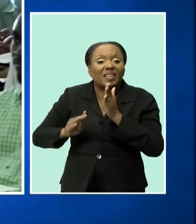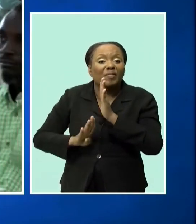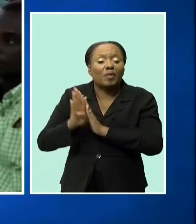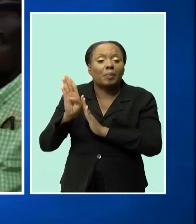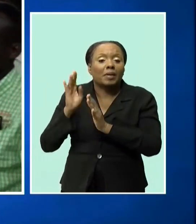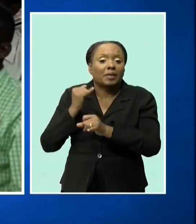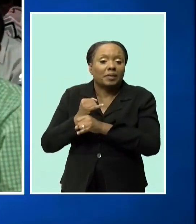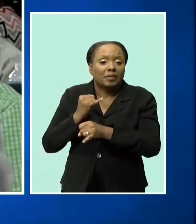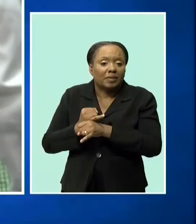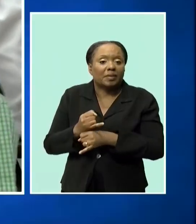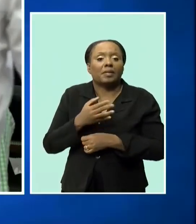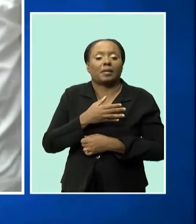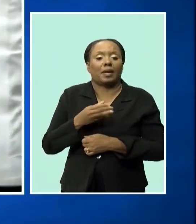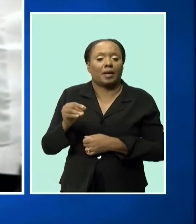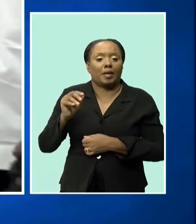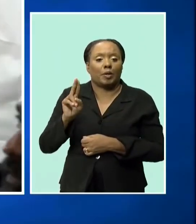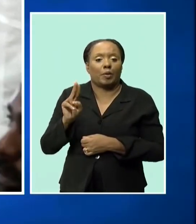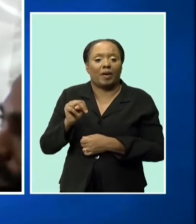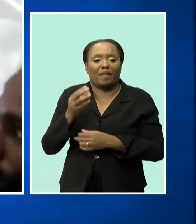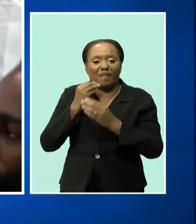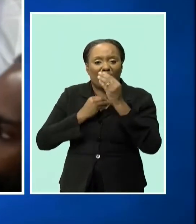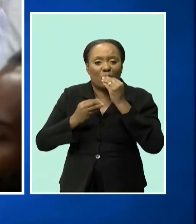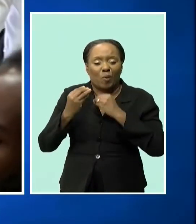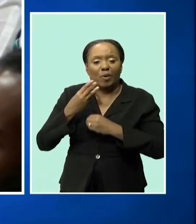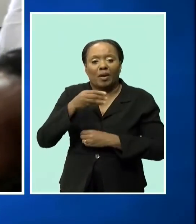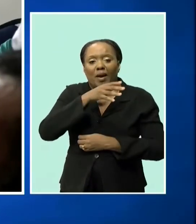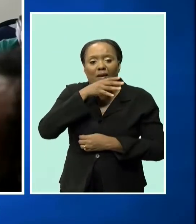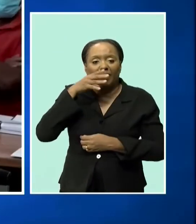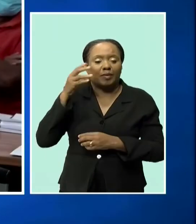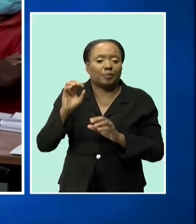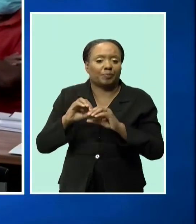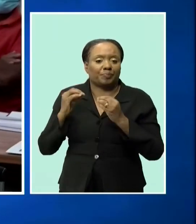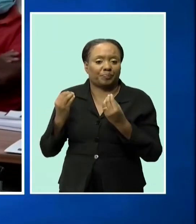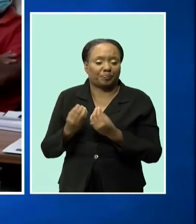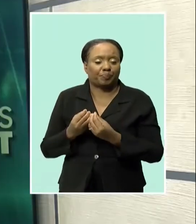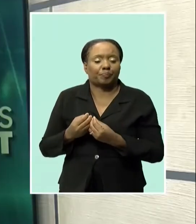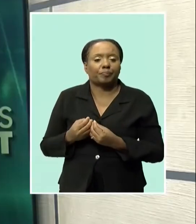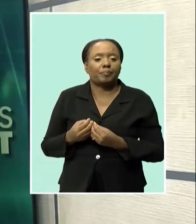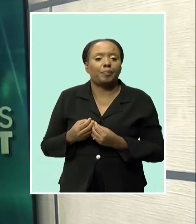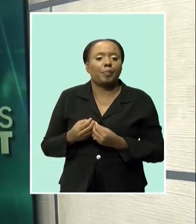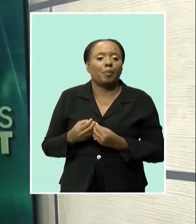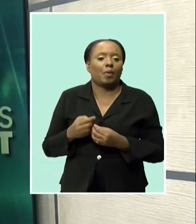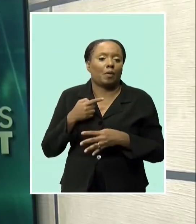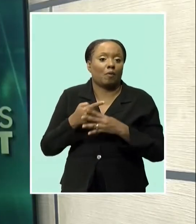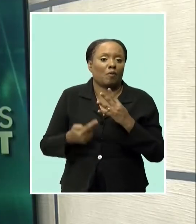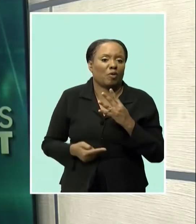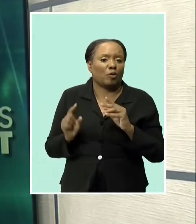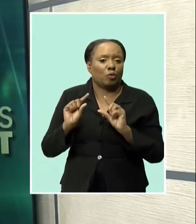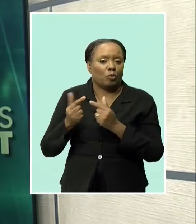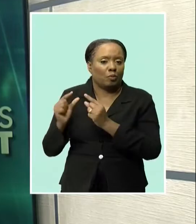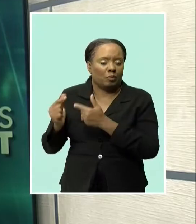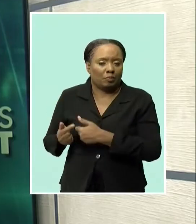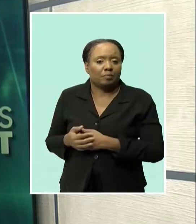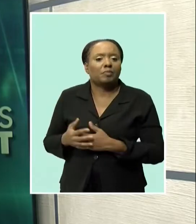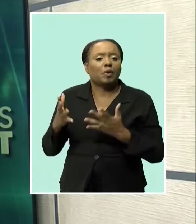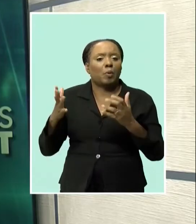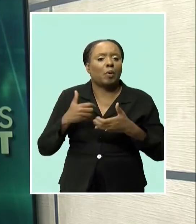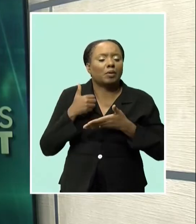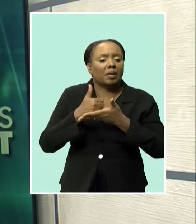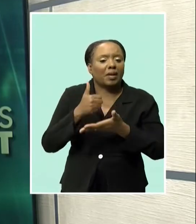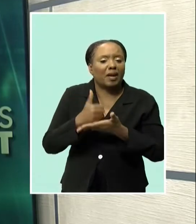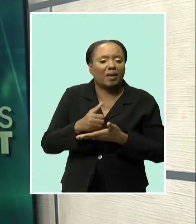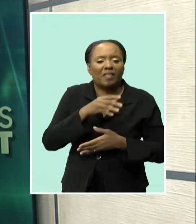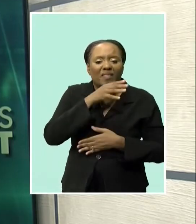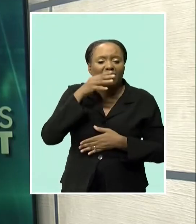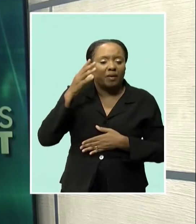Nations Food and Agriculture Organization. The minister told participants the initiative is to help enfranchise farmers as government seeks